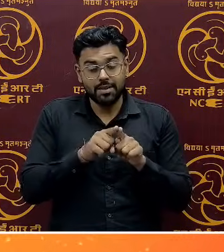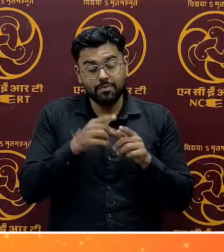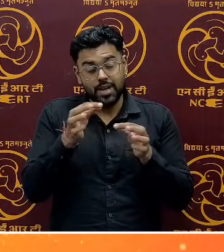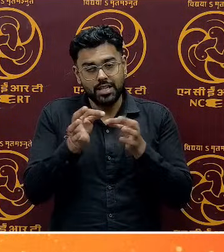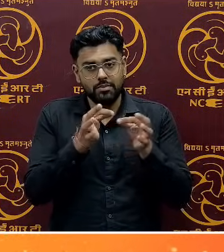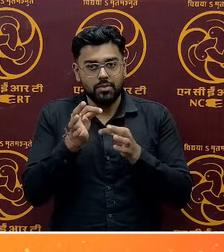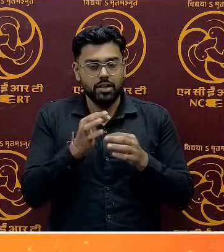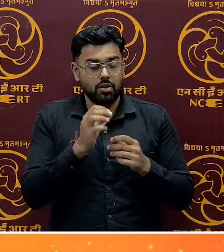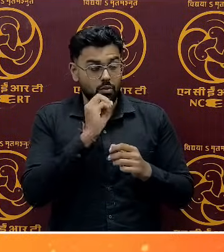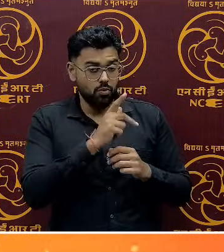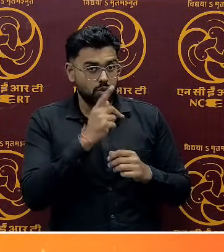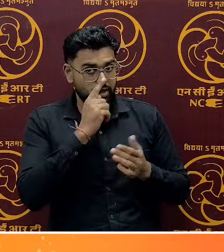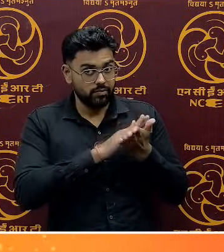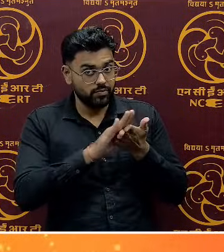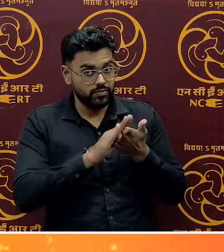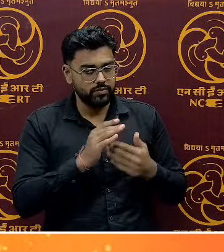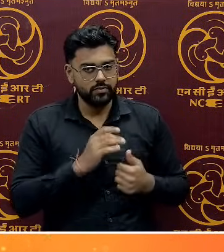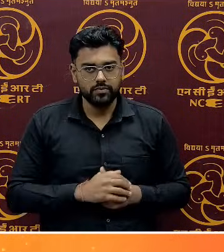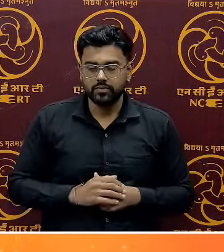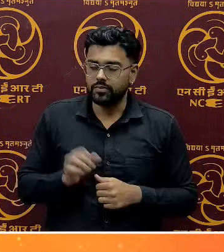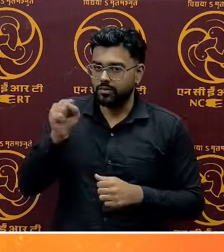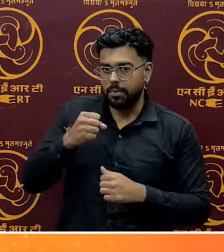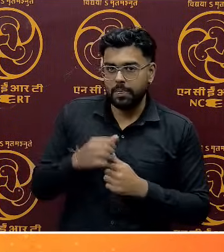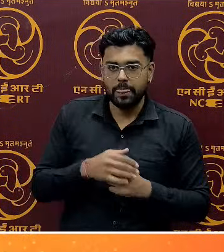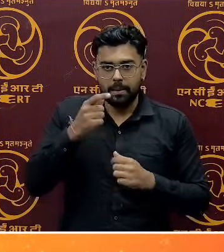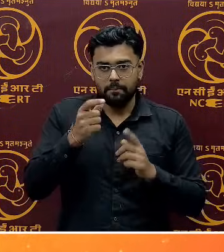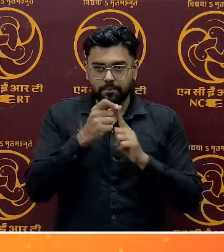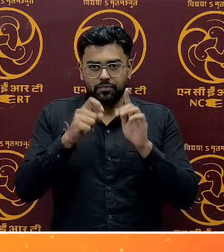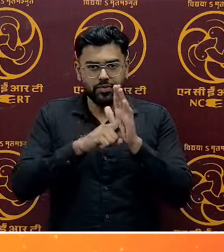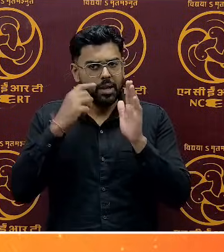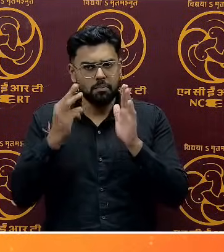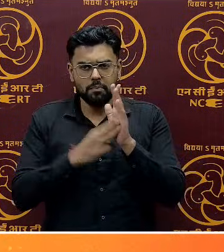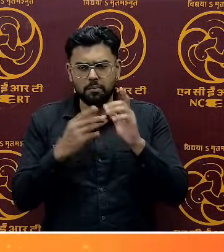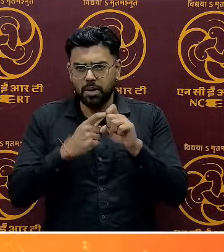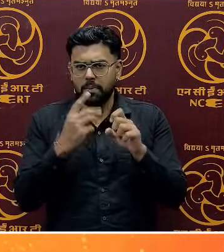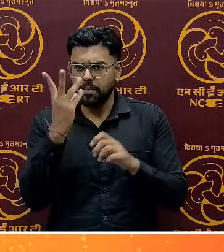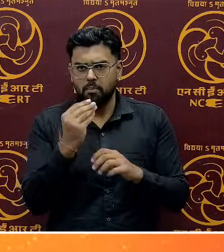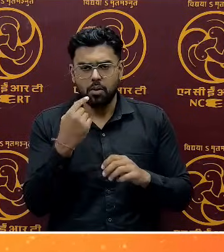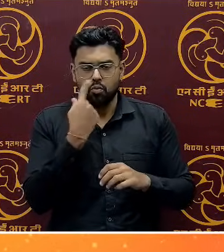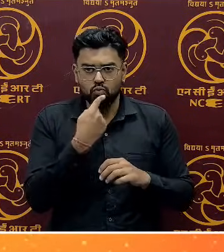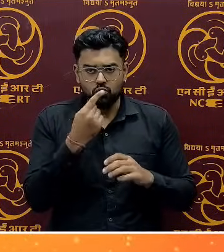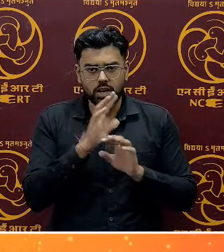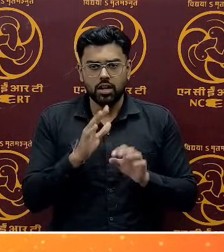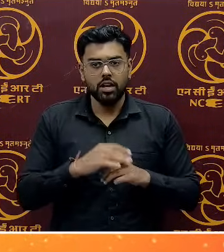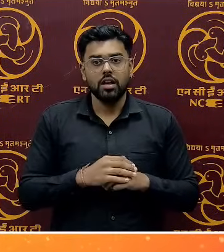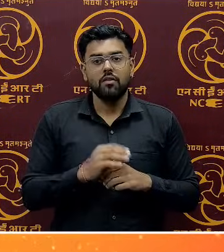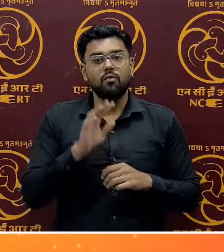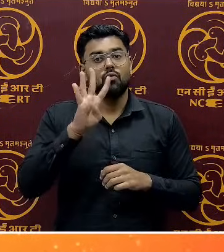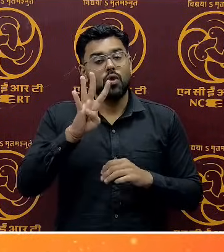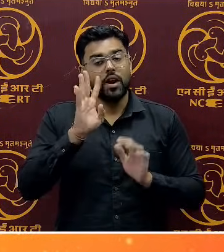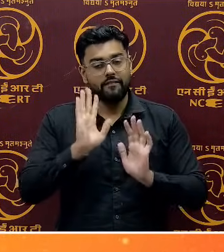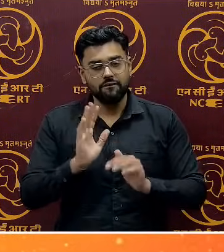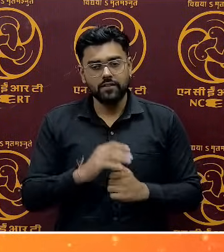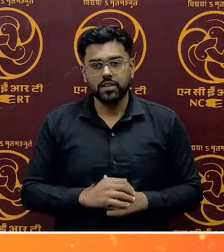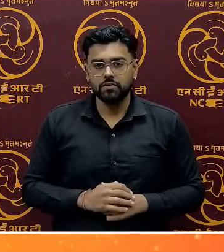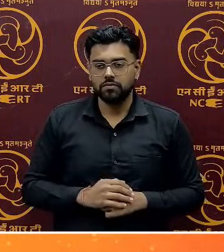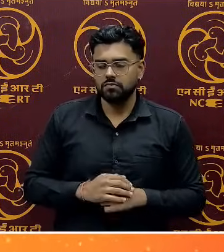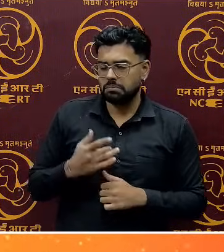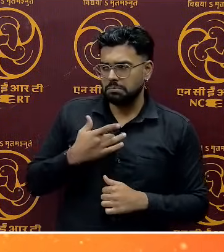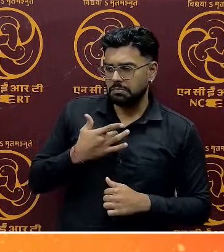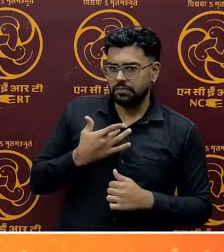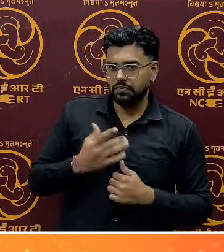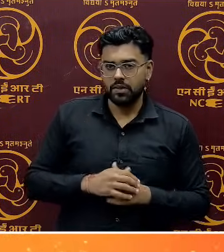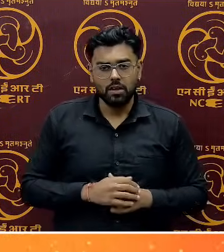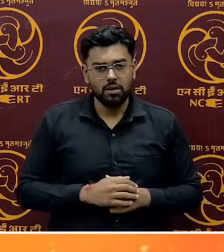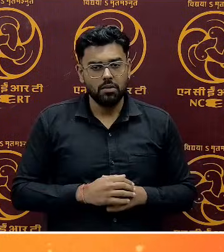also, Harpreet. Right. Okay. There is no prime number whose units digit is 4. Okay.